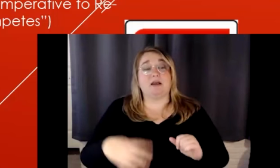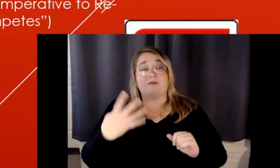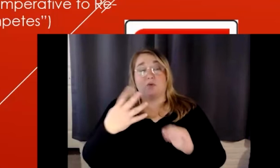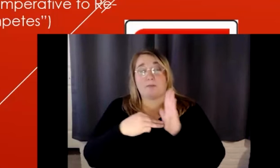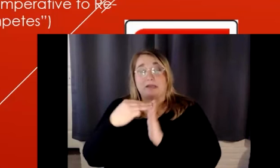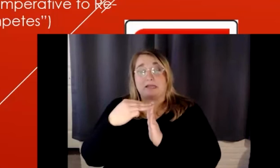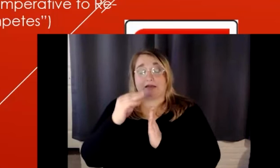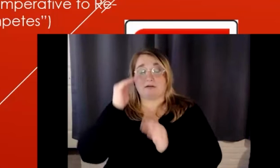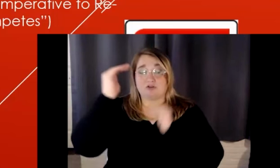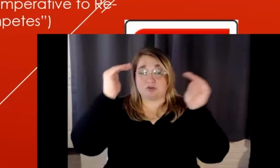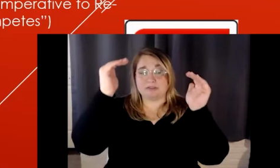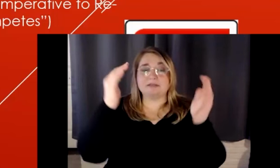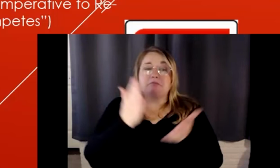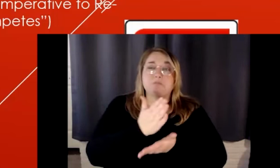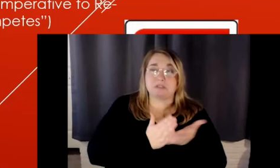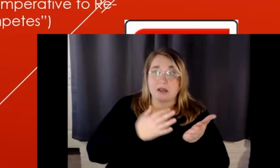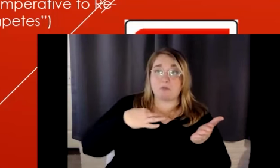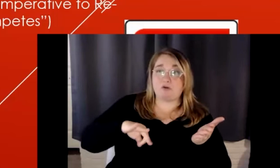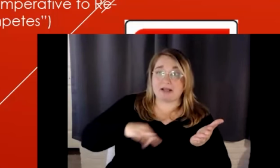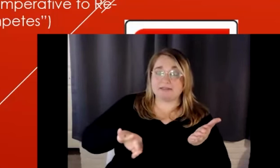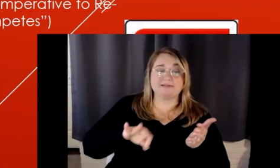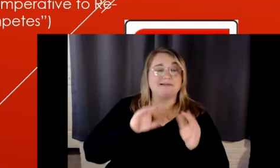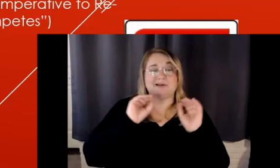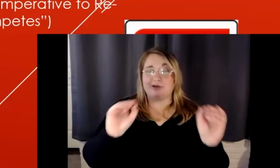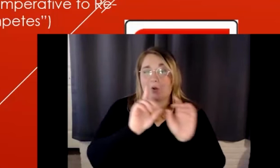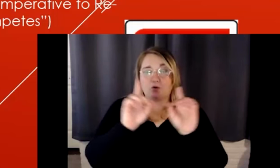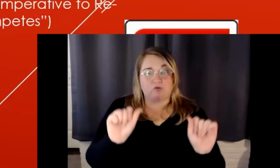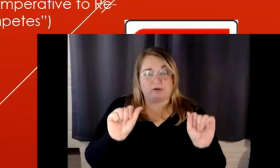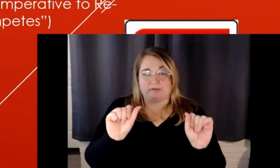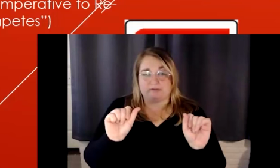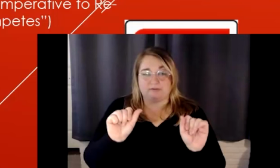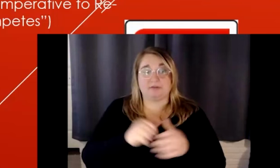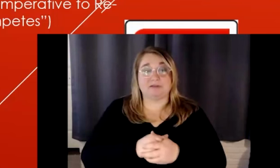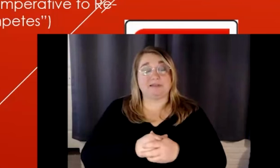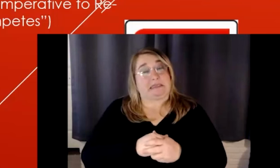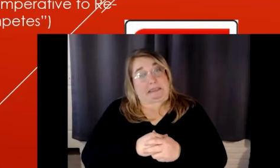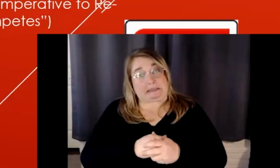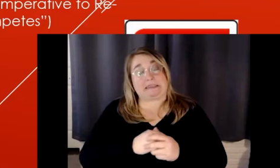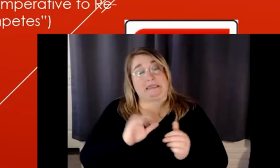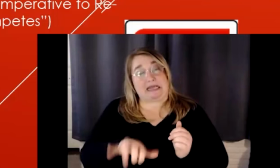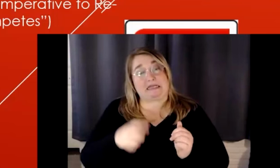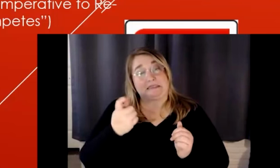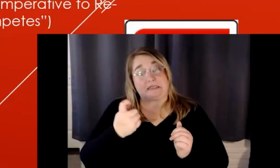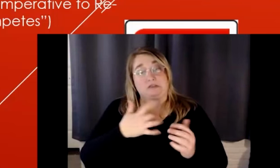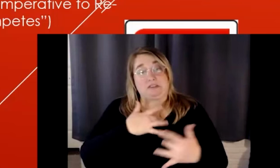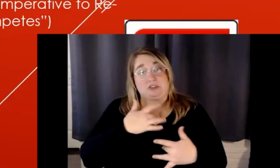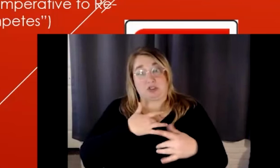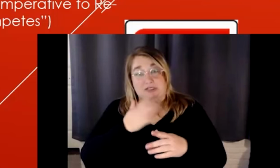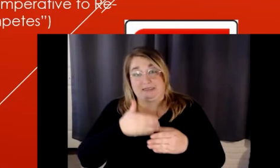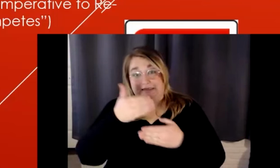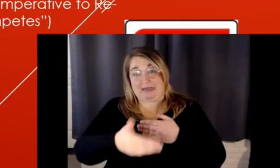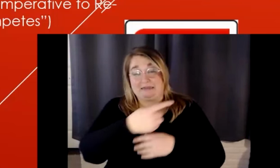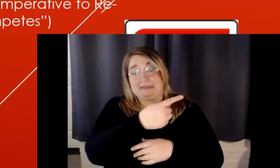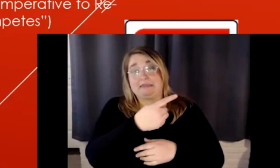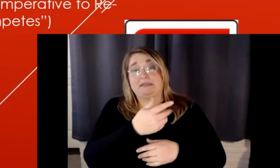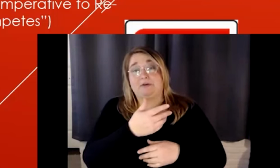but no degree. Now, this is concerning. About half of Black, Native American,